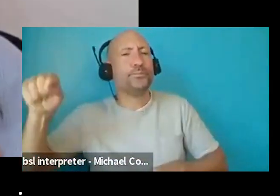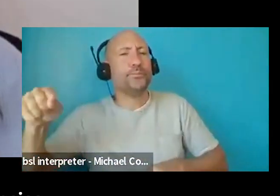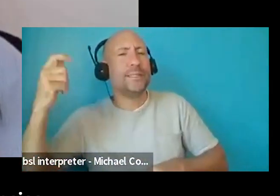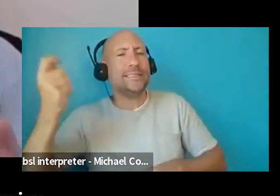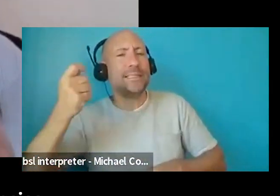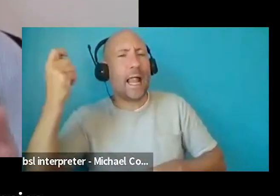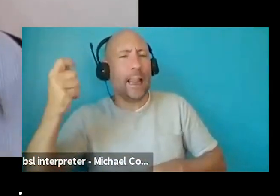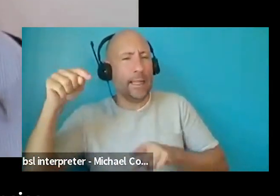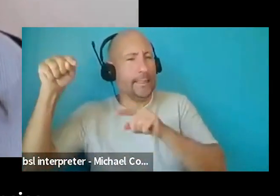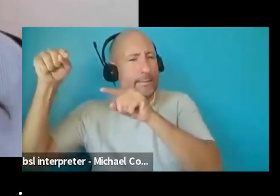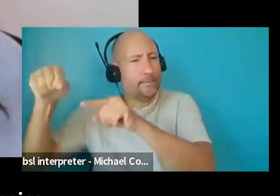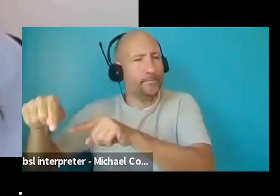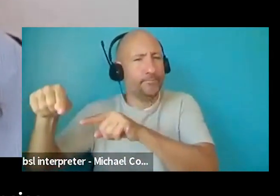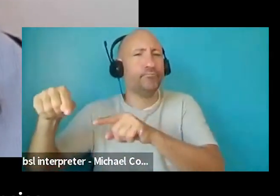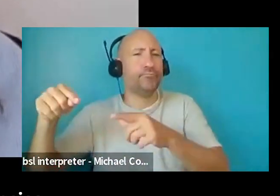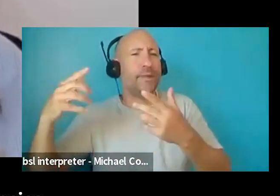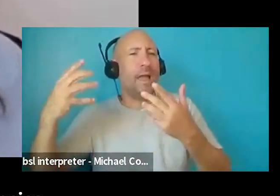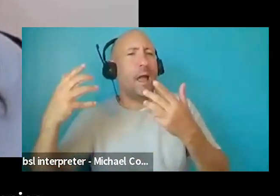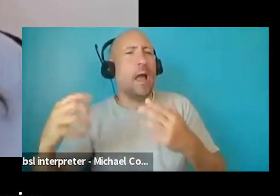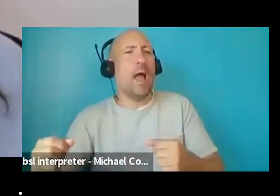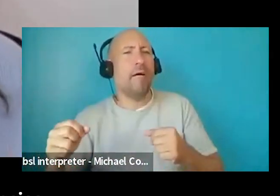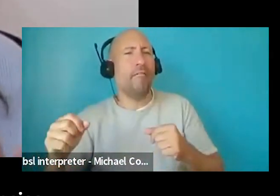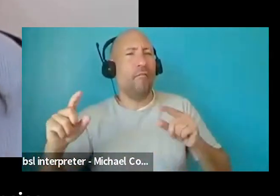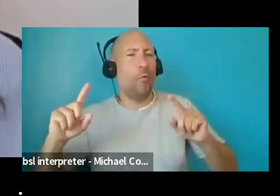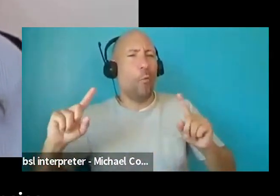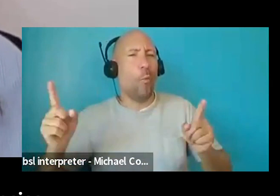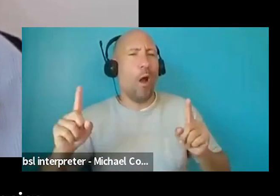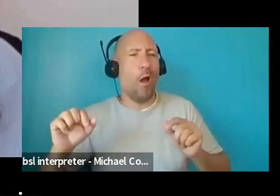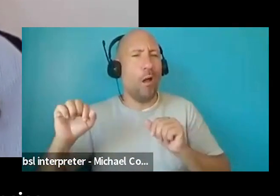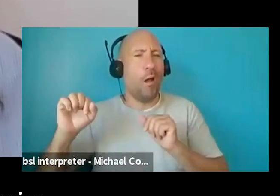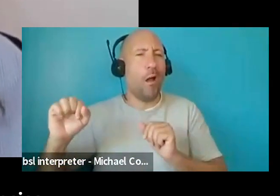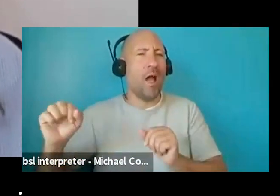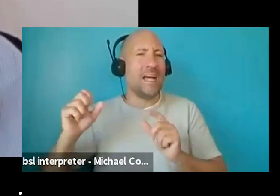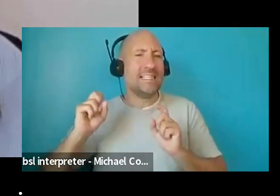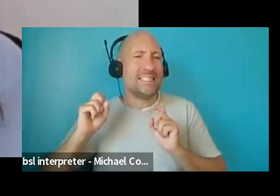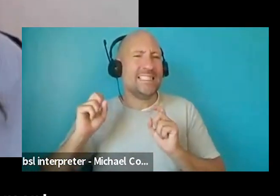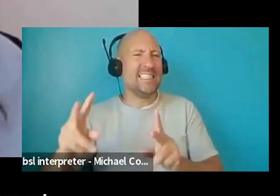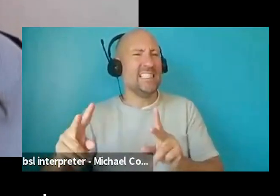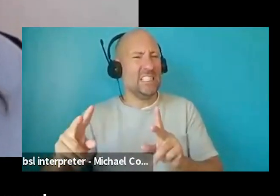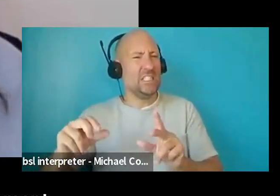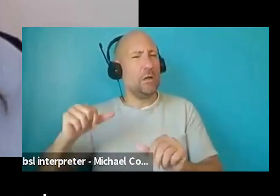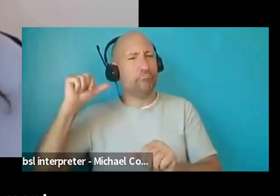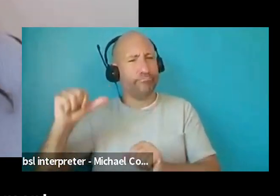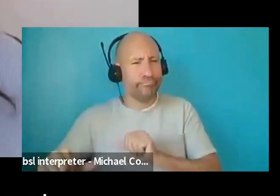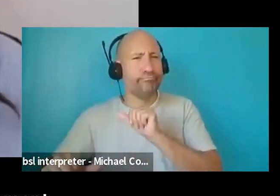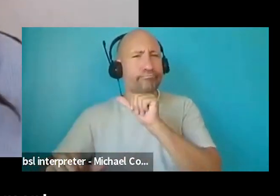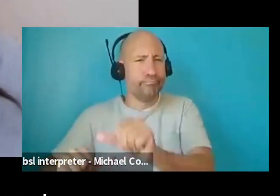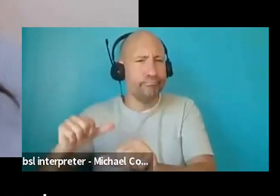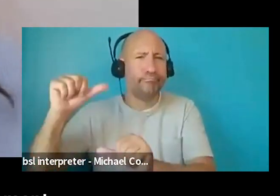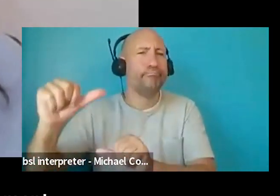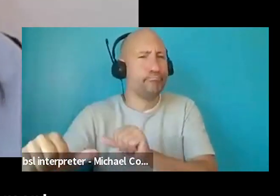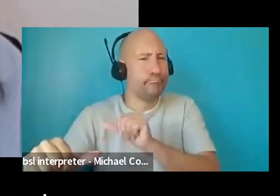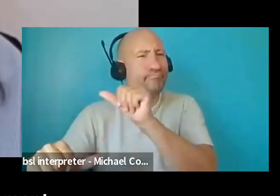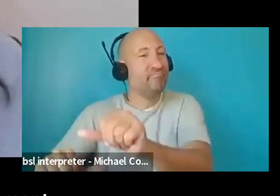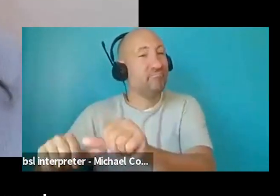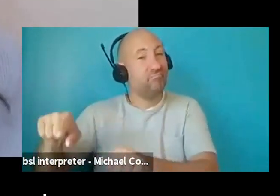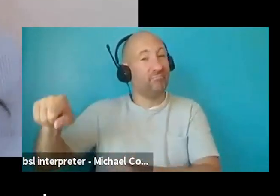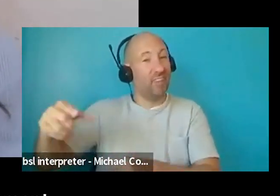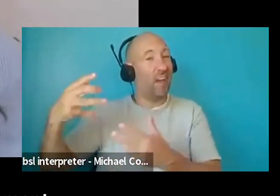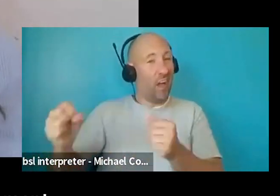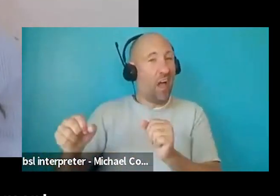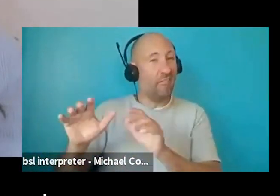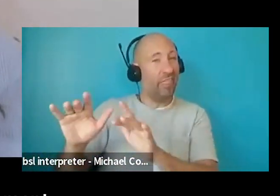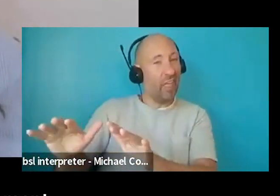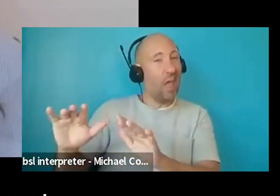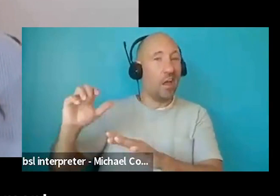In Italy, we have a system of residencies which was set up based on an